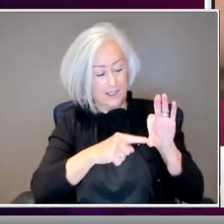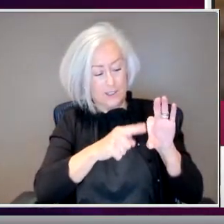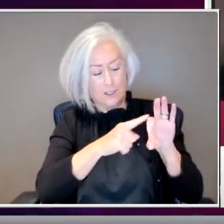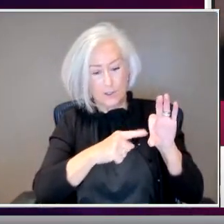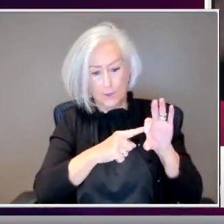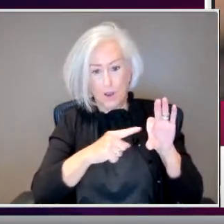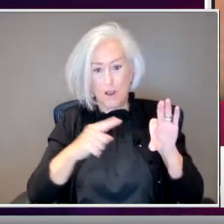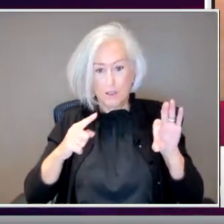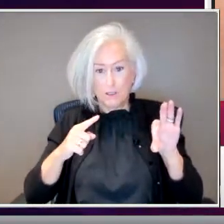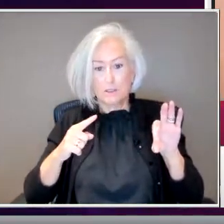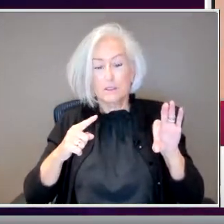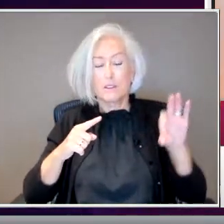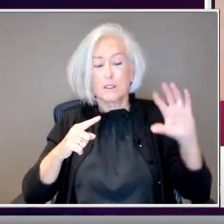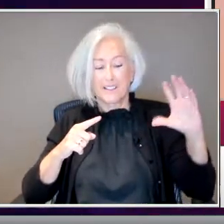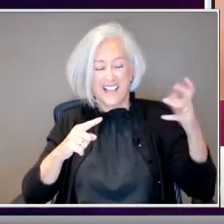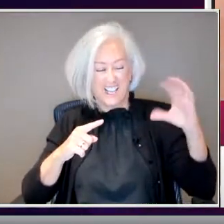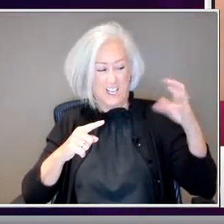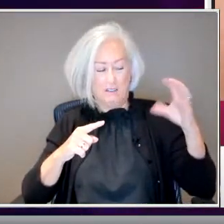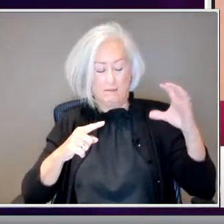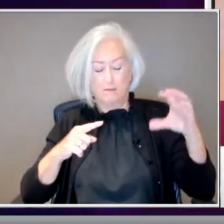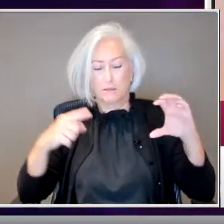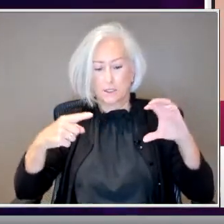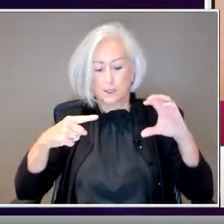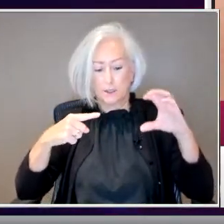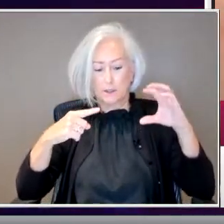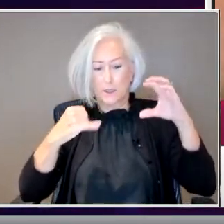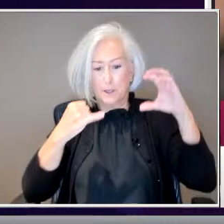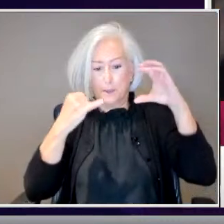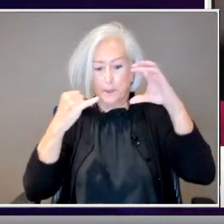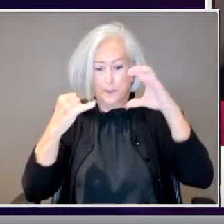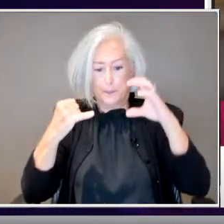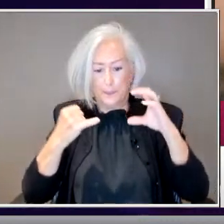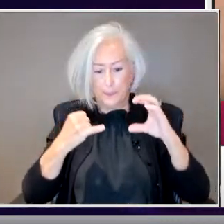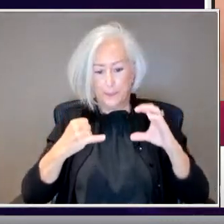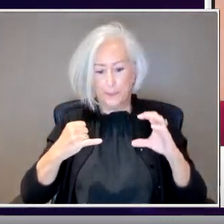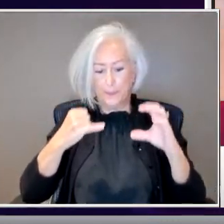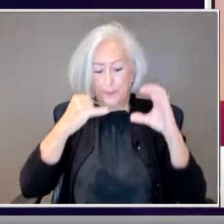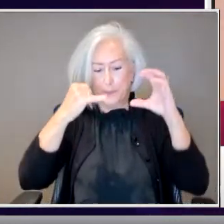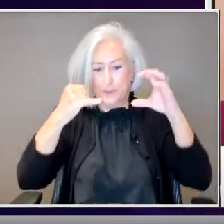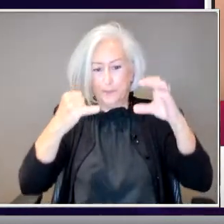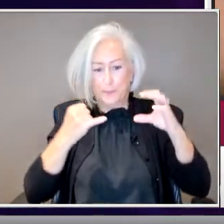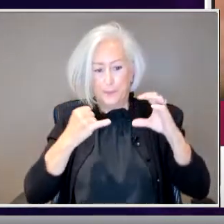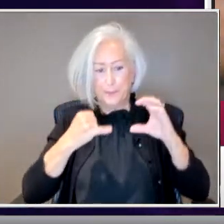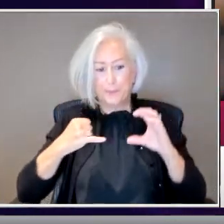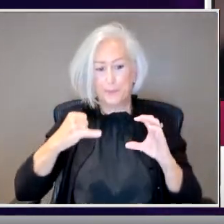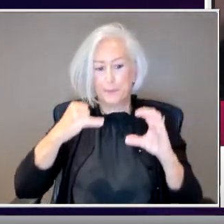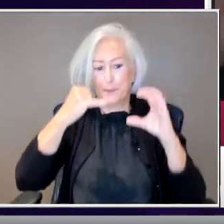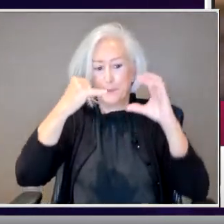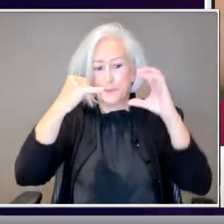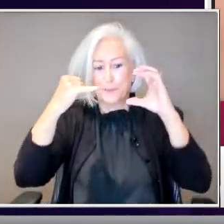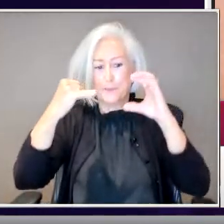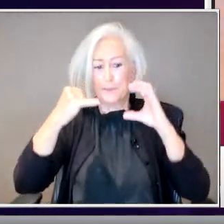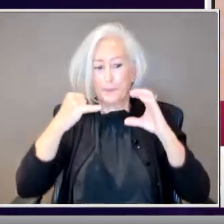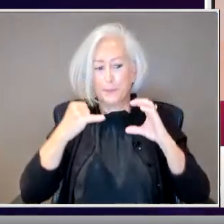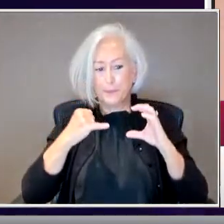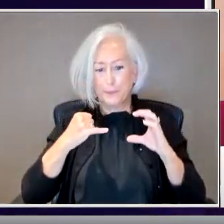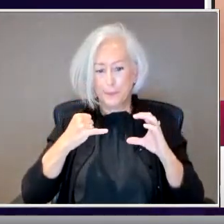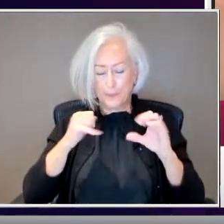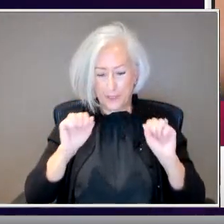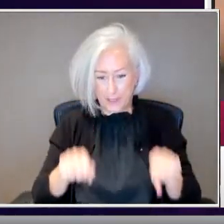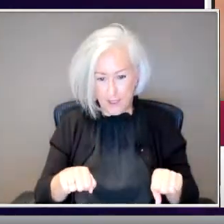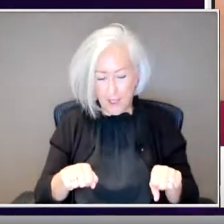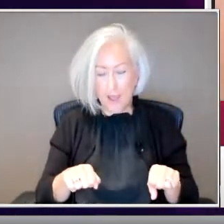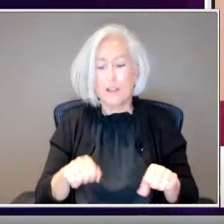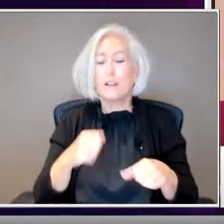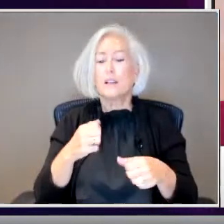hand. And we can move the tip of the catheter. It's very flimsy. That makes it very easy and mobile to move and